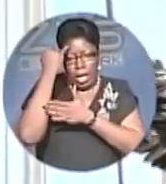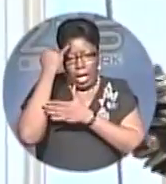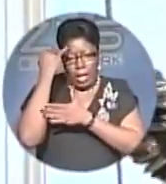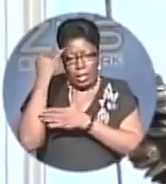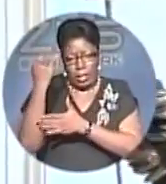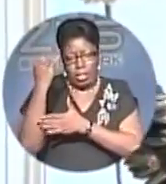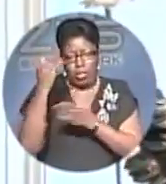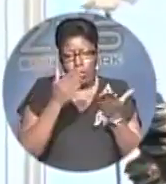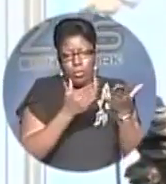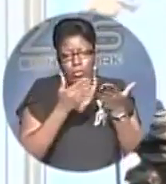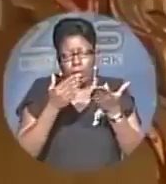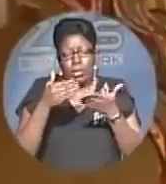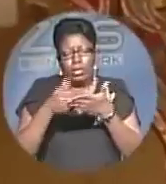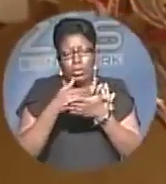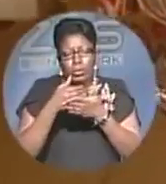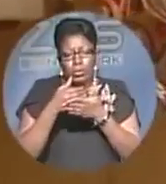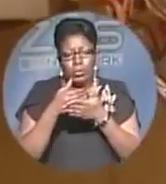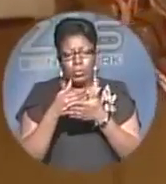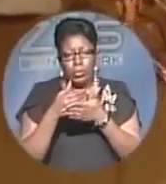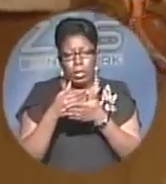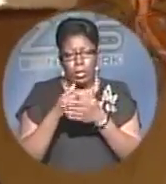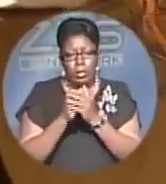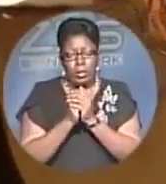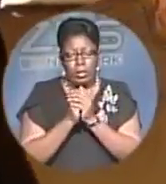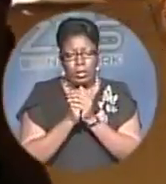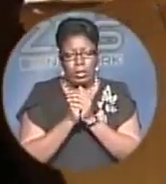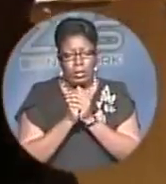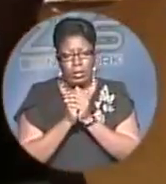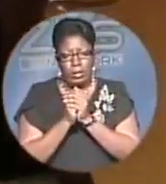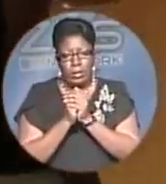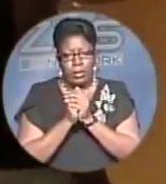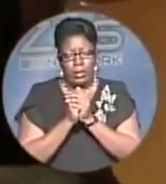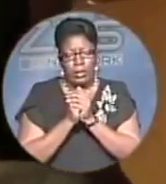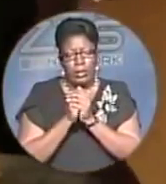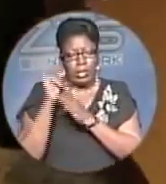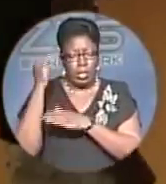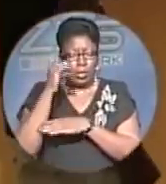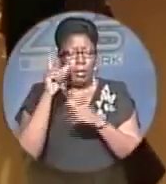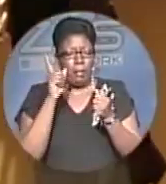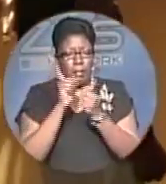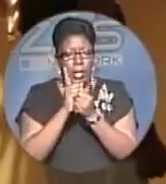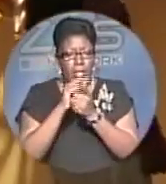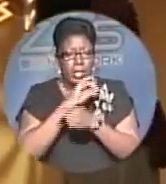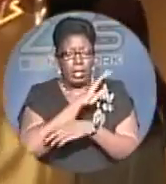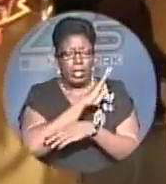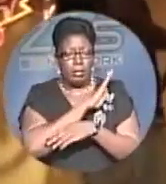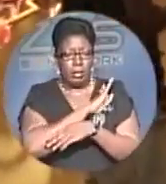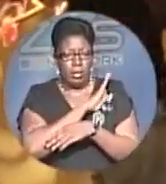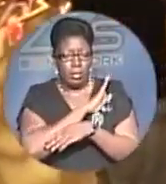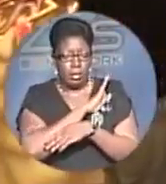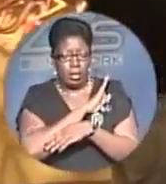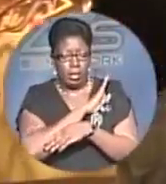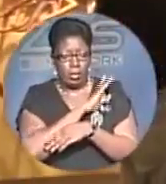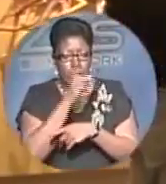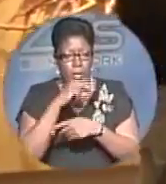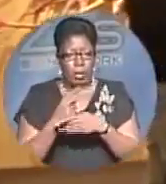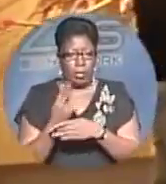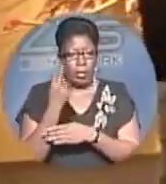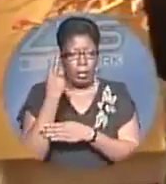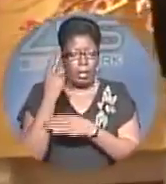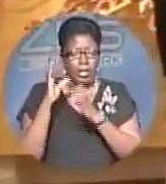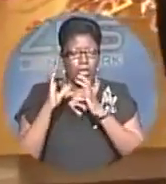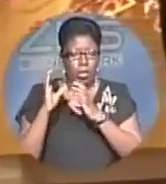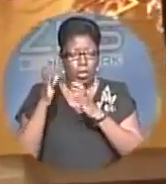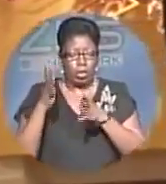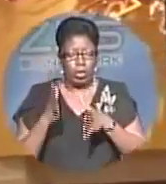development of art and Junkanoo. Artist Jeffrey Maris first met Jackson when he was an 11-year-old up-and-coming Junkanooer. He's been with